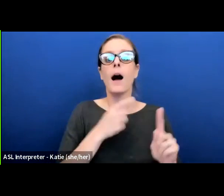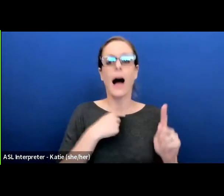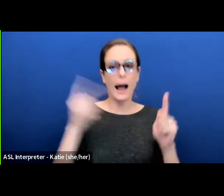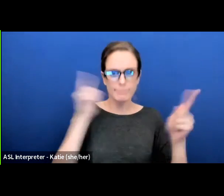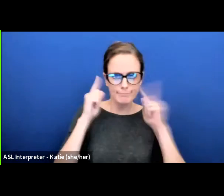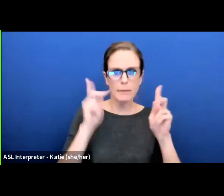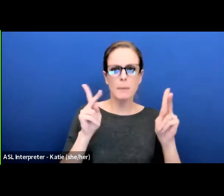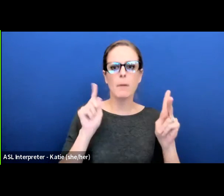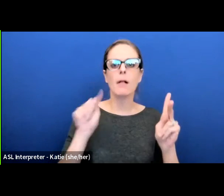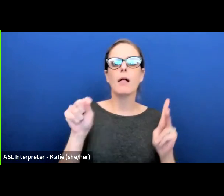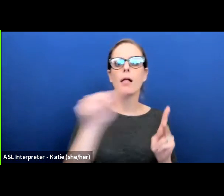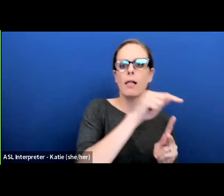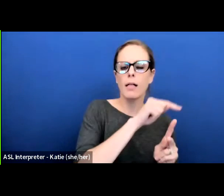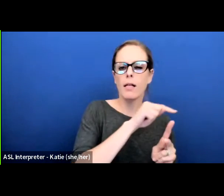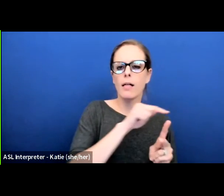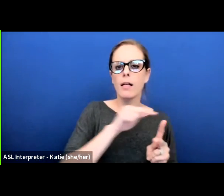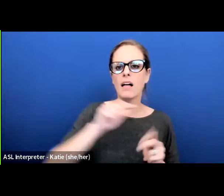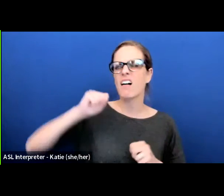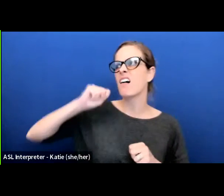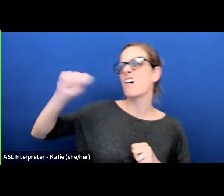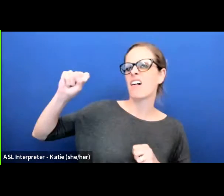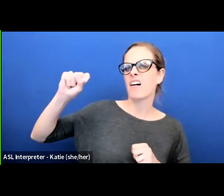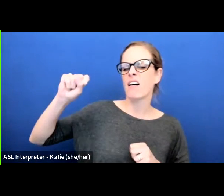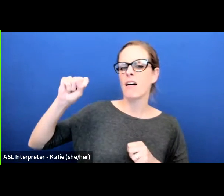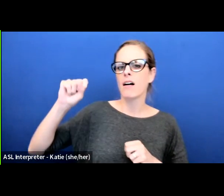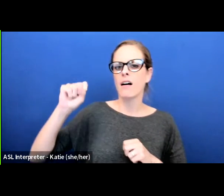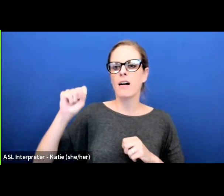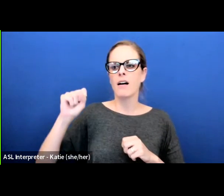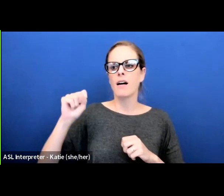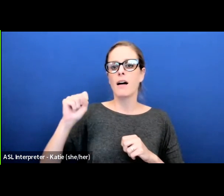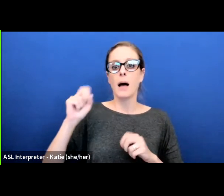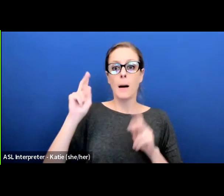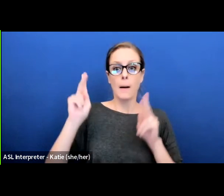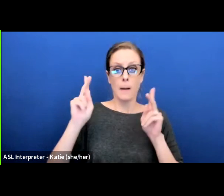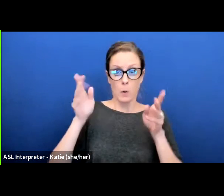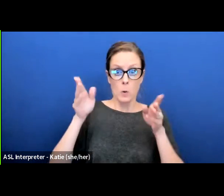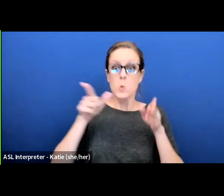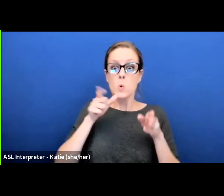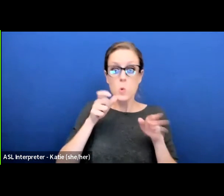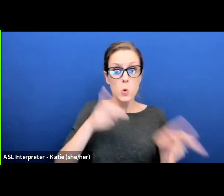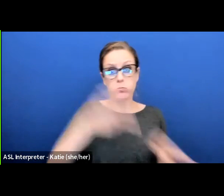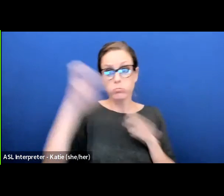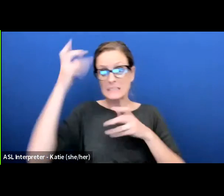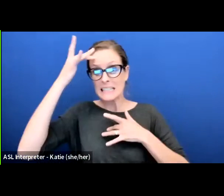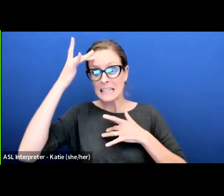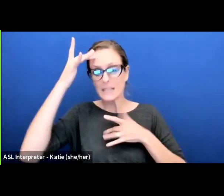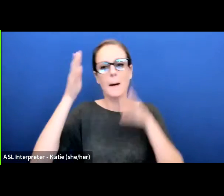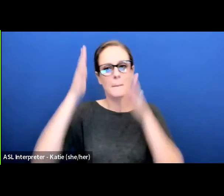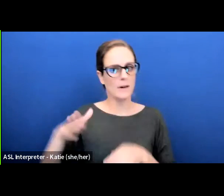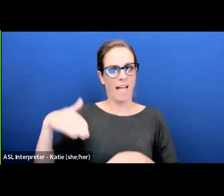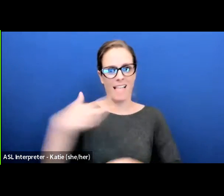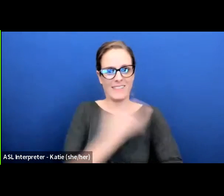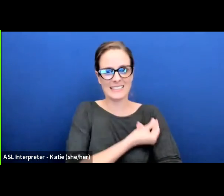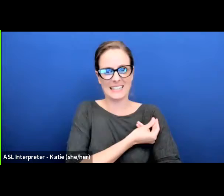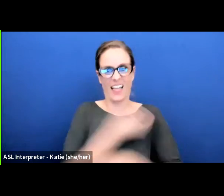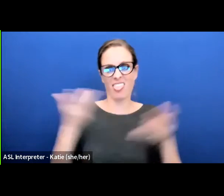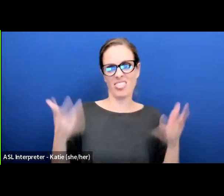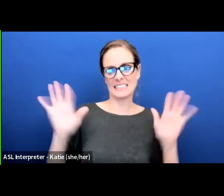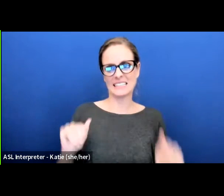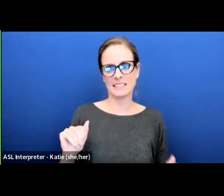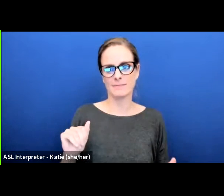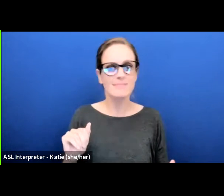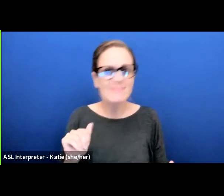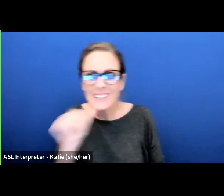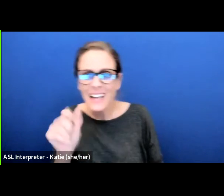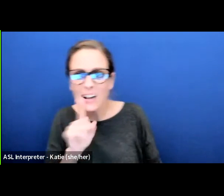that it's just unvaccinated people getting severely ill. And we